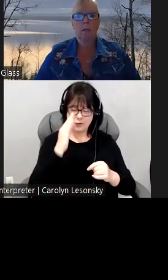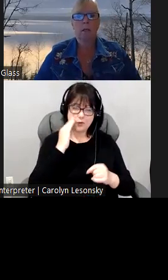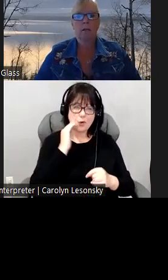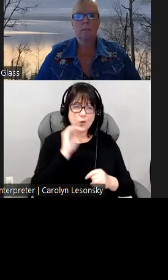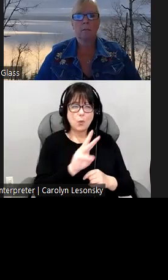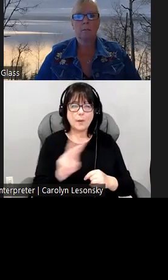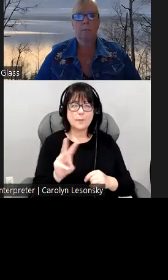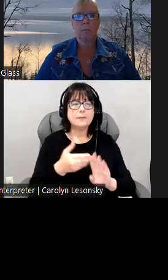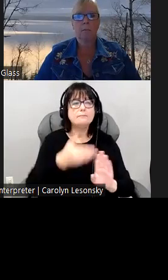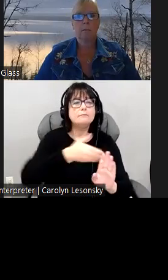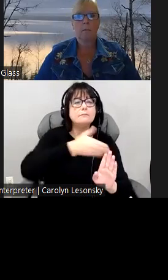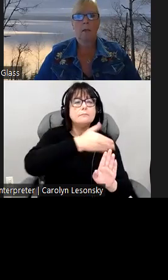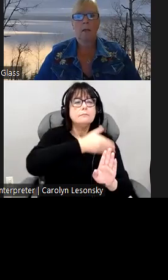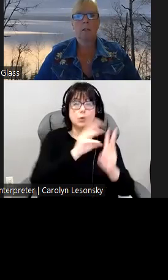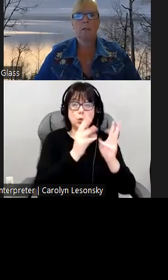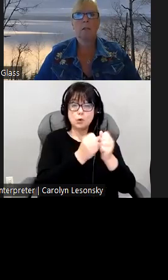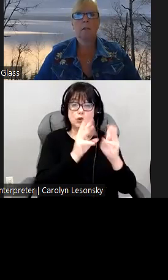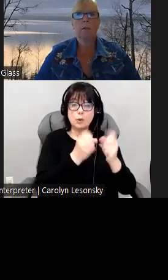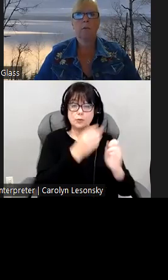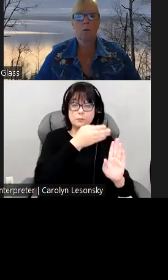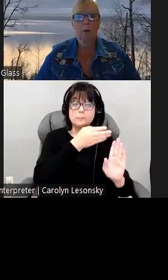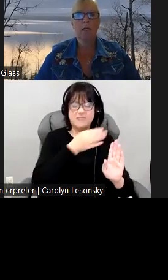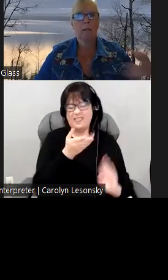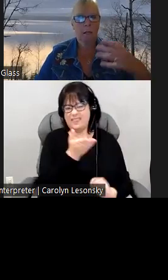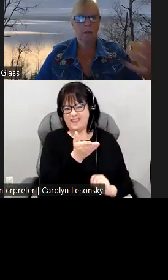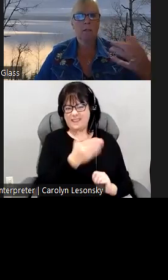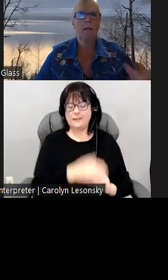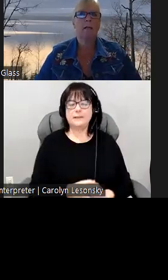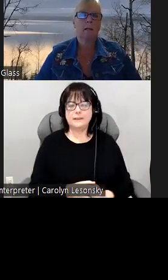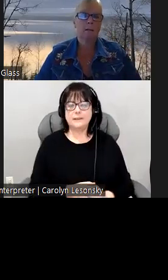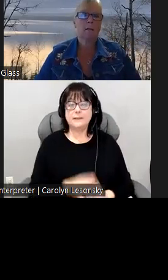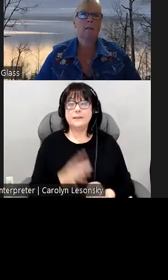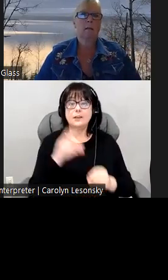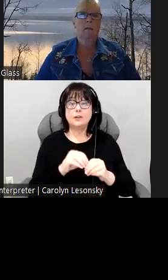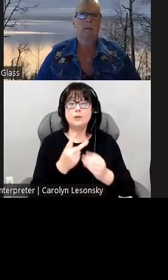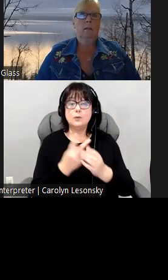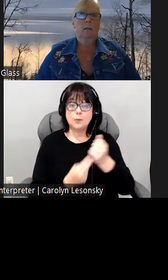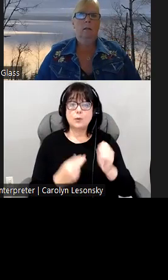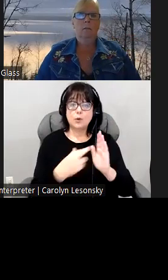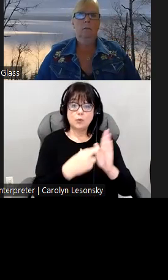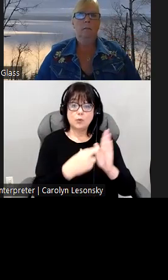into the chat. And it does include the recording and the slide deck.